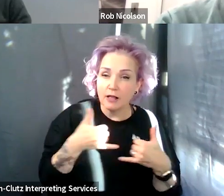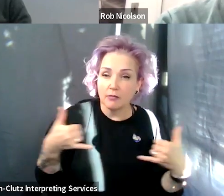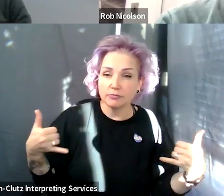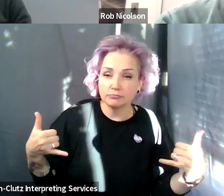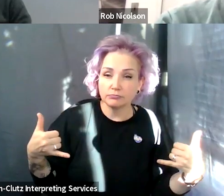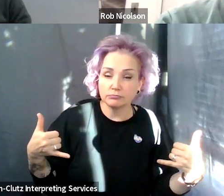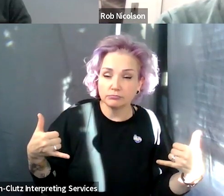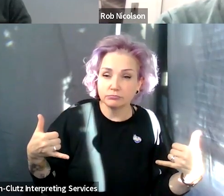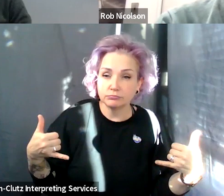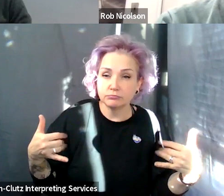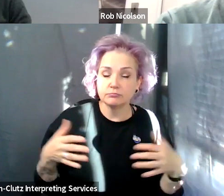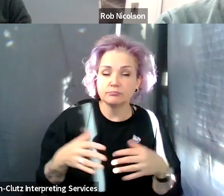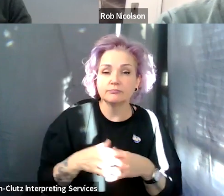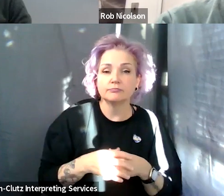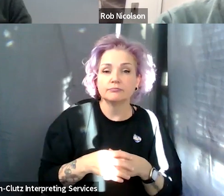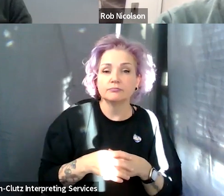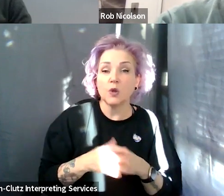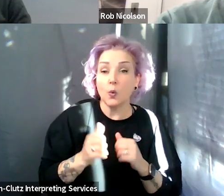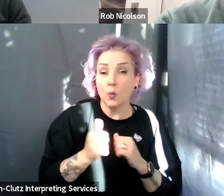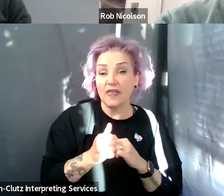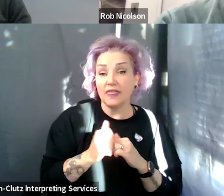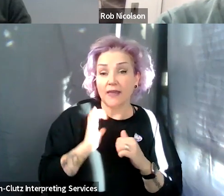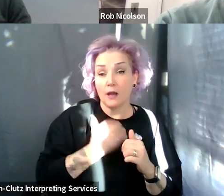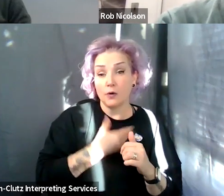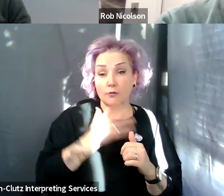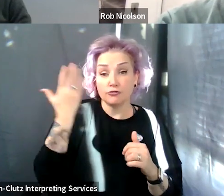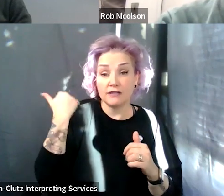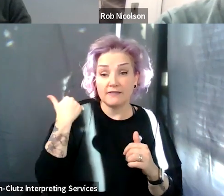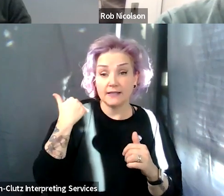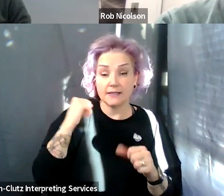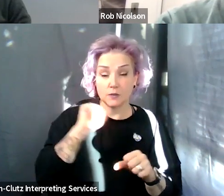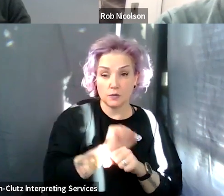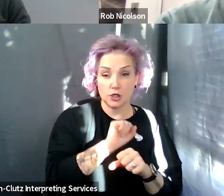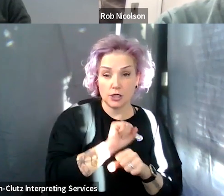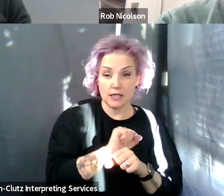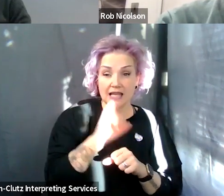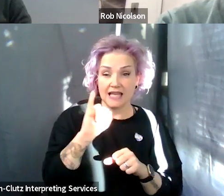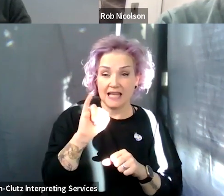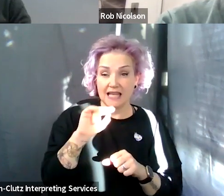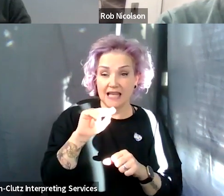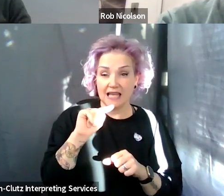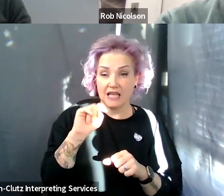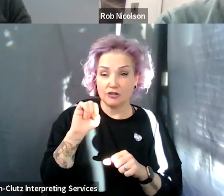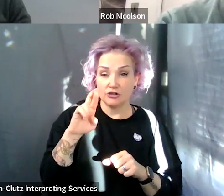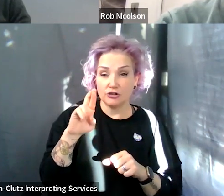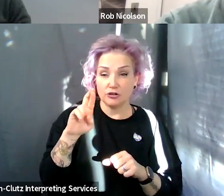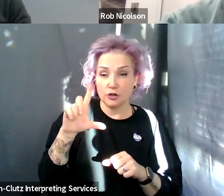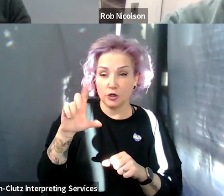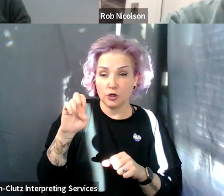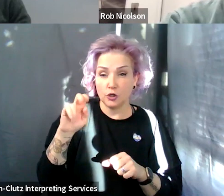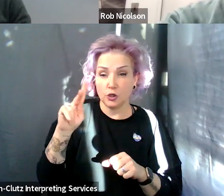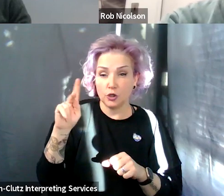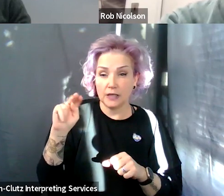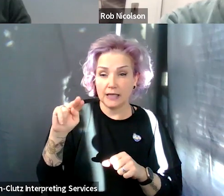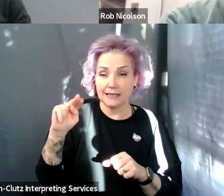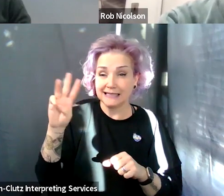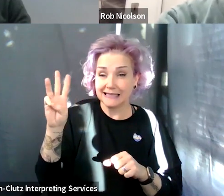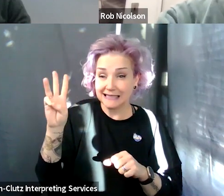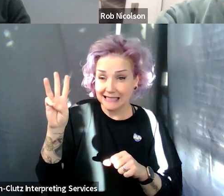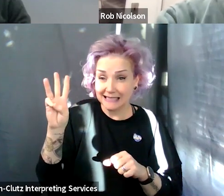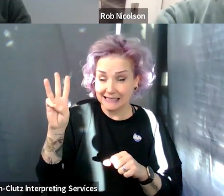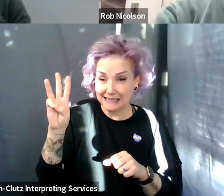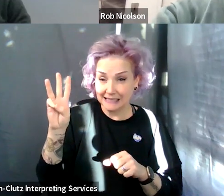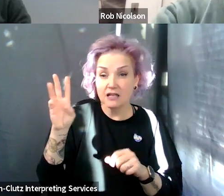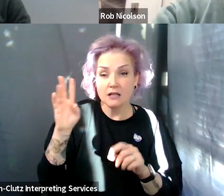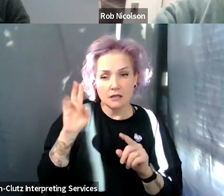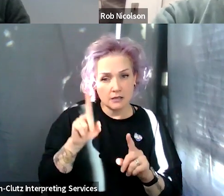activation work, we know that, for example, interleukin-6, if you that is really key, and